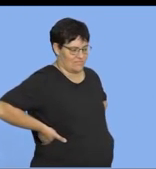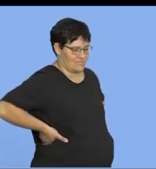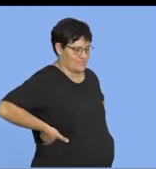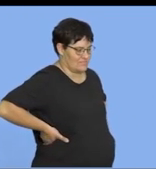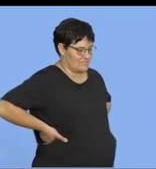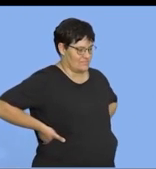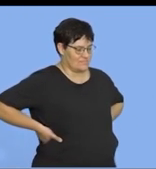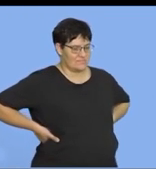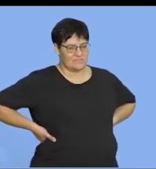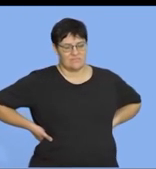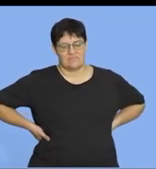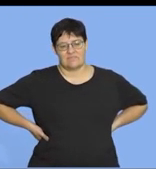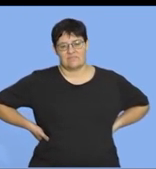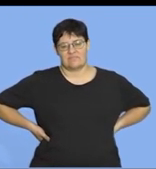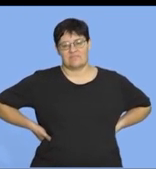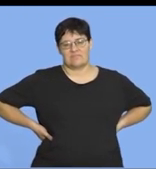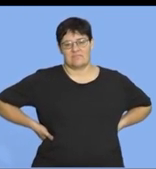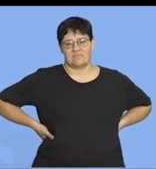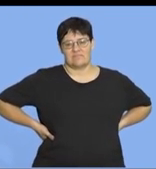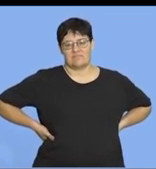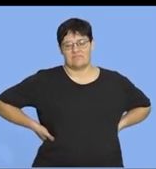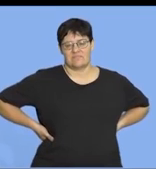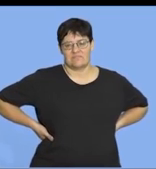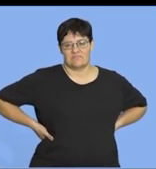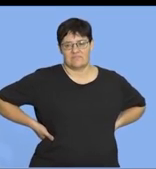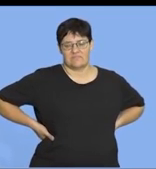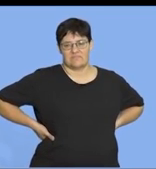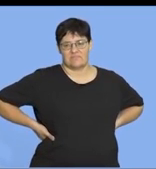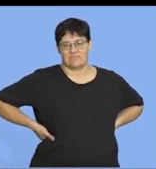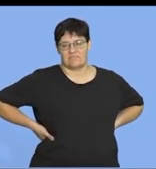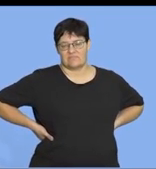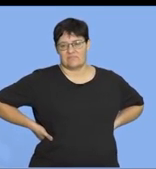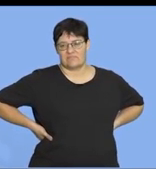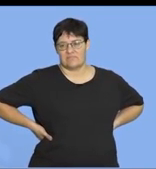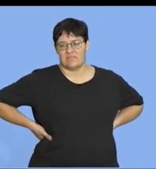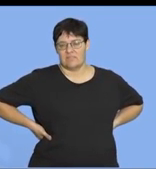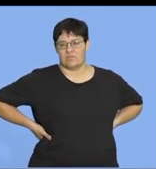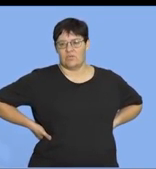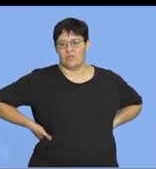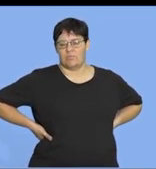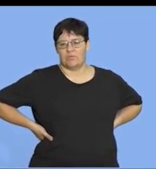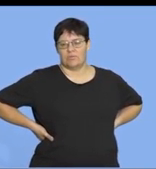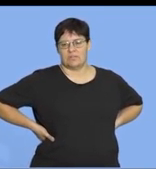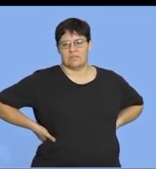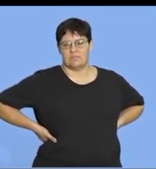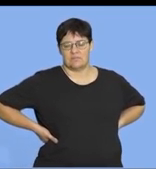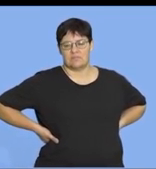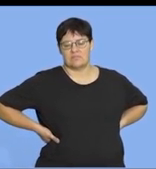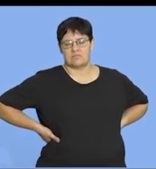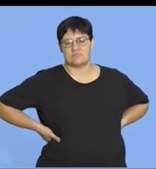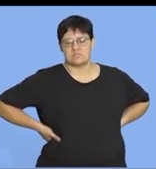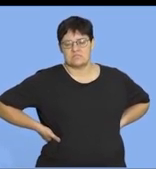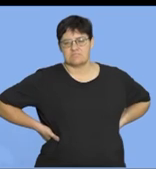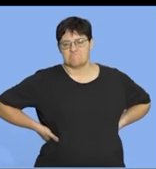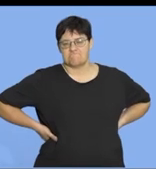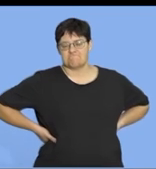Yeah, no, I will, don't worry. Okay, so can I be turning to the board saying the radius of the Earth is?